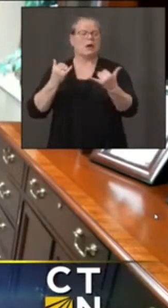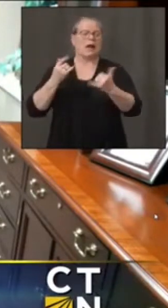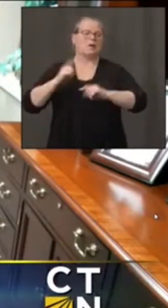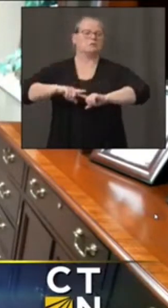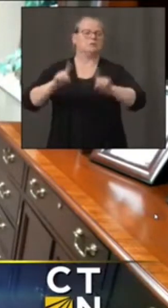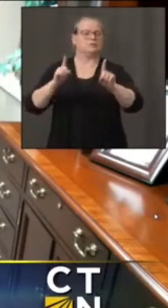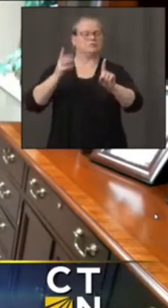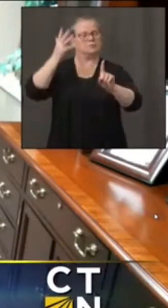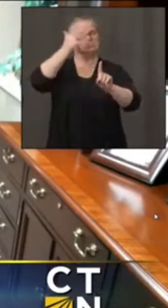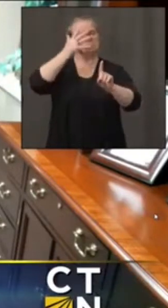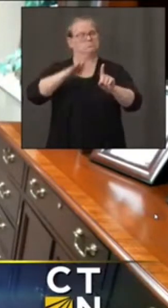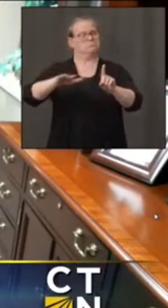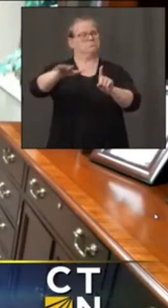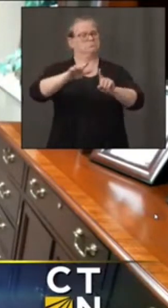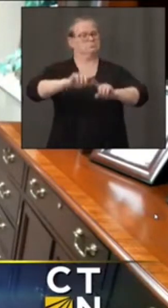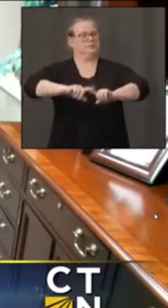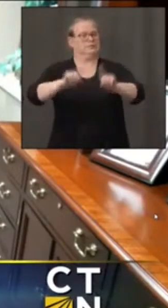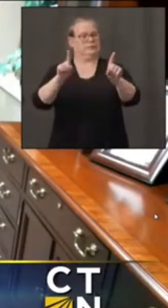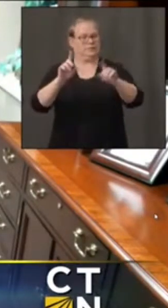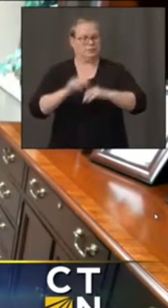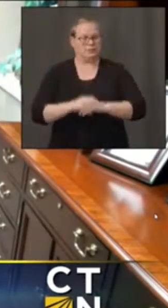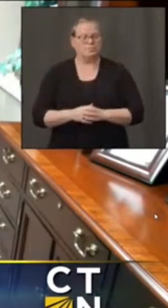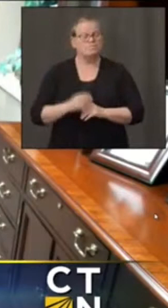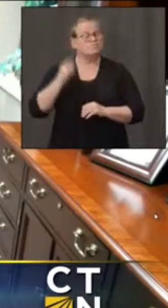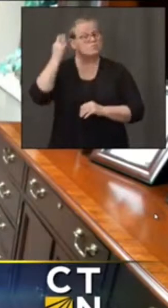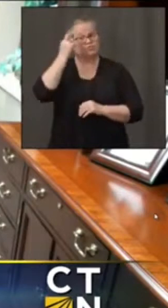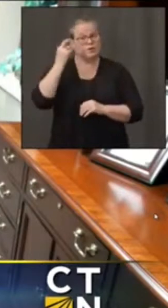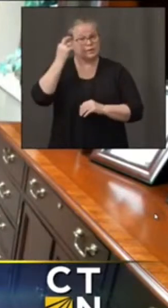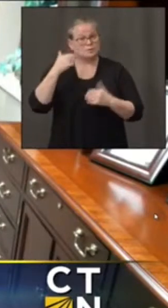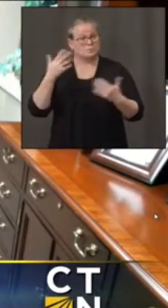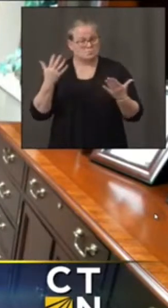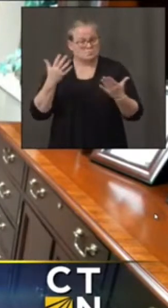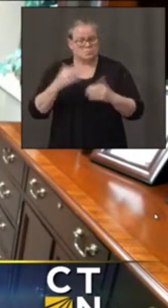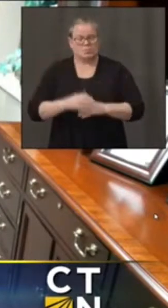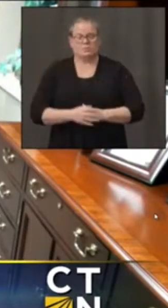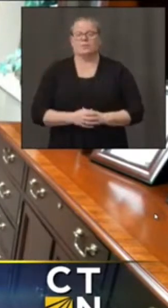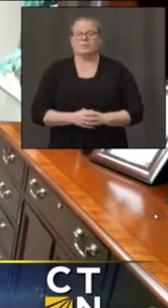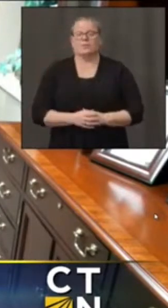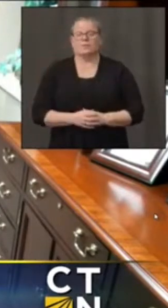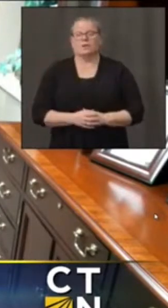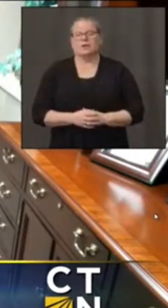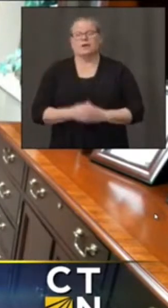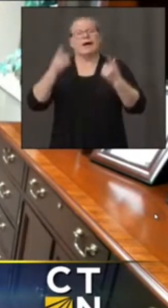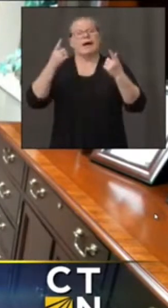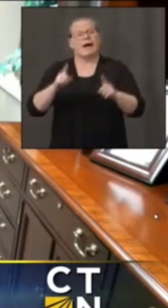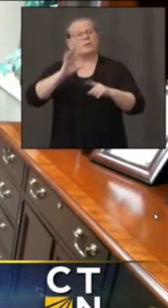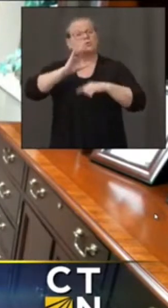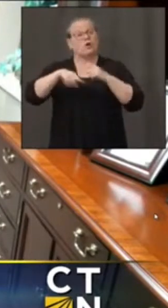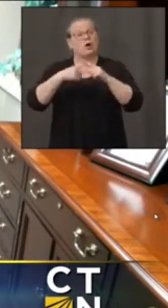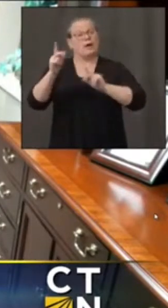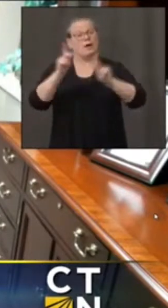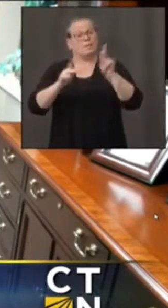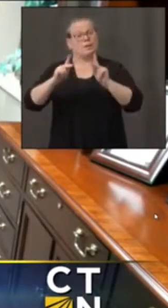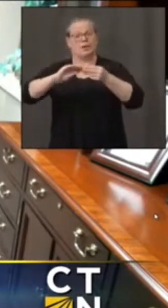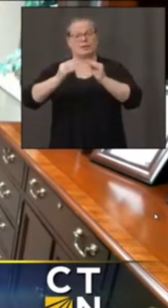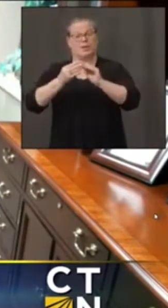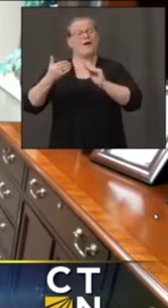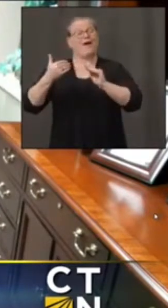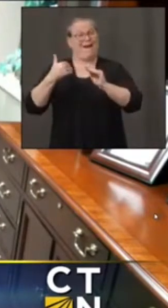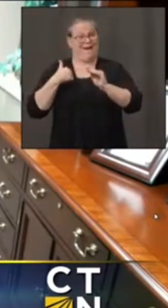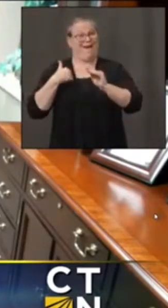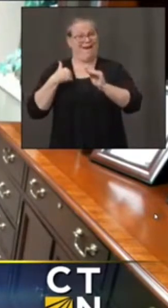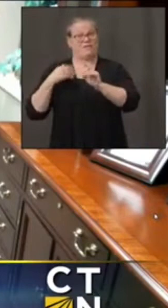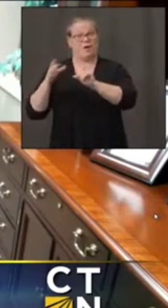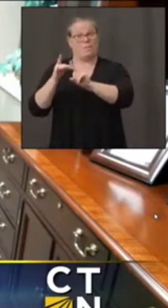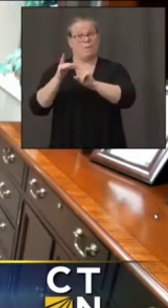key observations I think are worth sharing. The first of which is when we talk about the positivity rate and the number of individuals